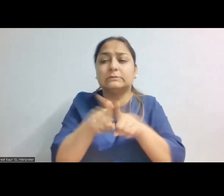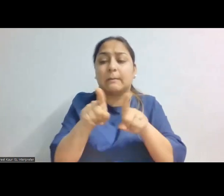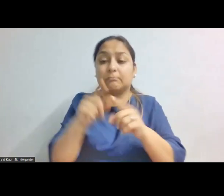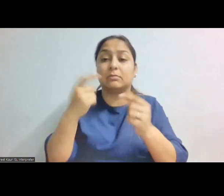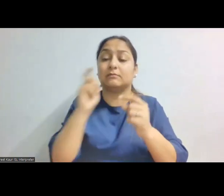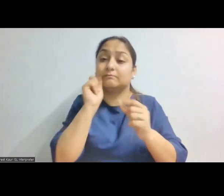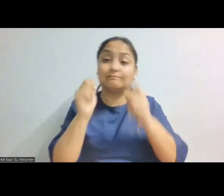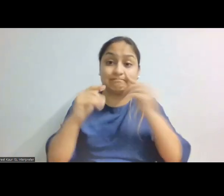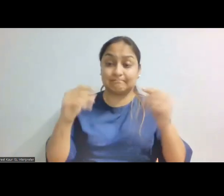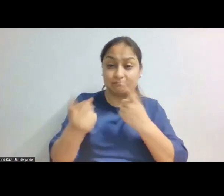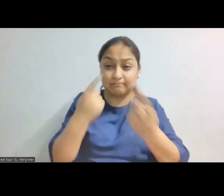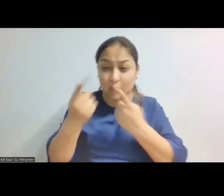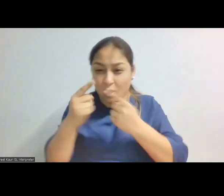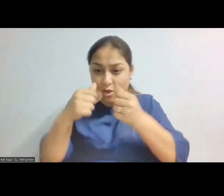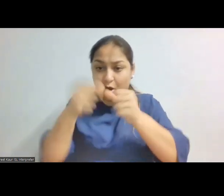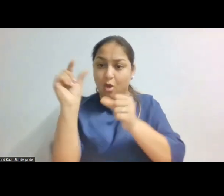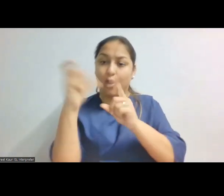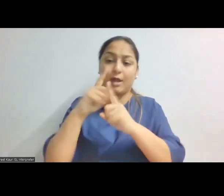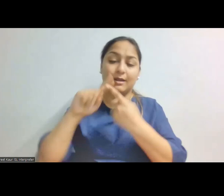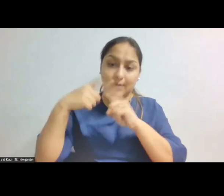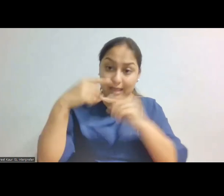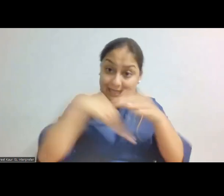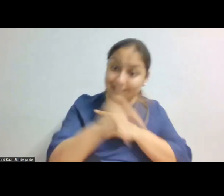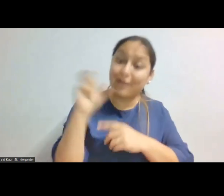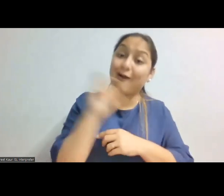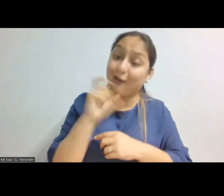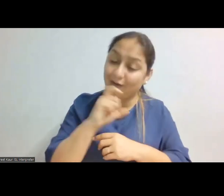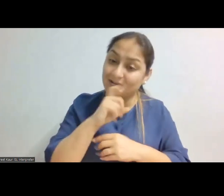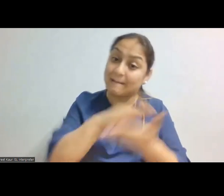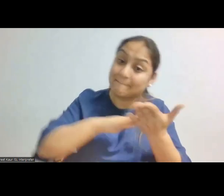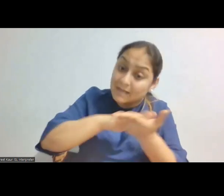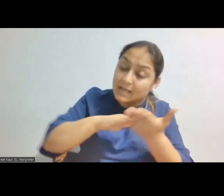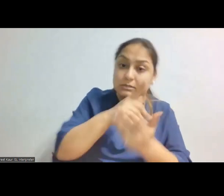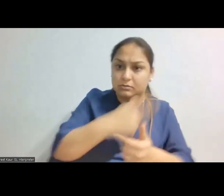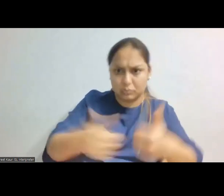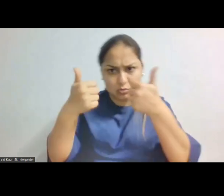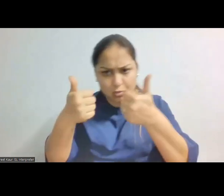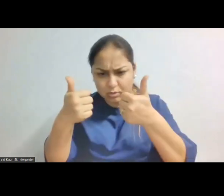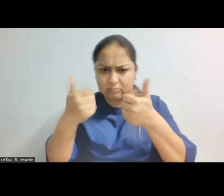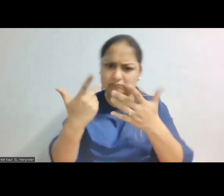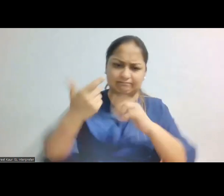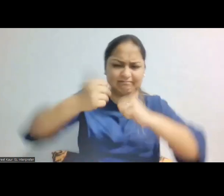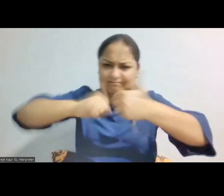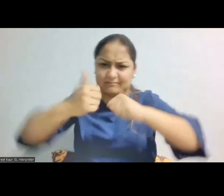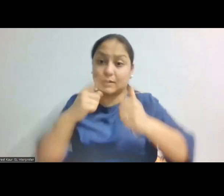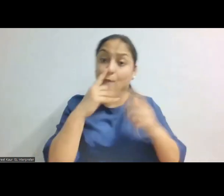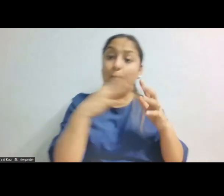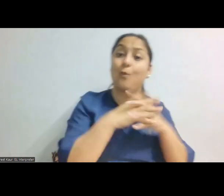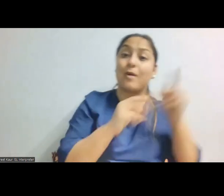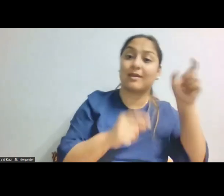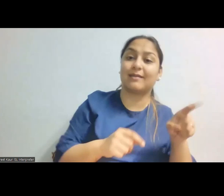we rank the universities and the colleges based on how good and not so good for women. And that